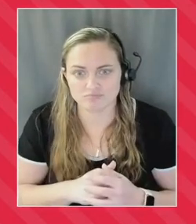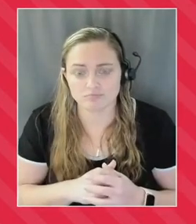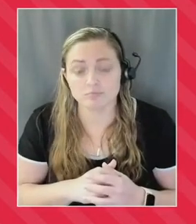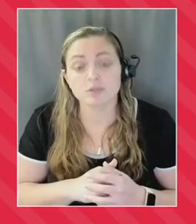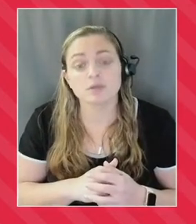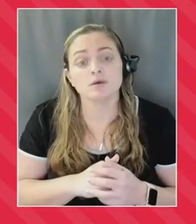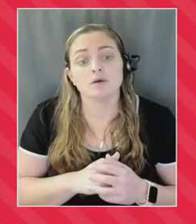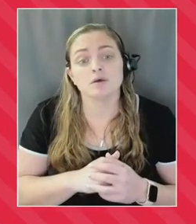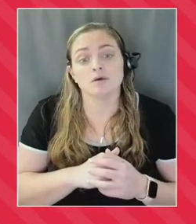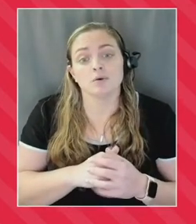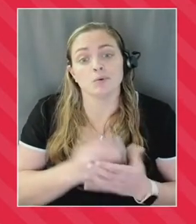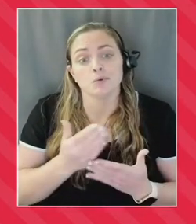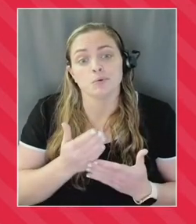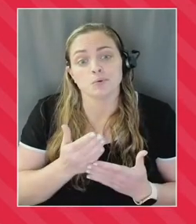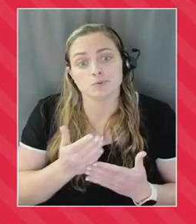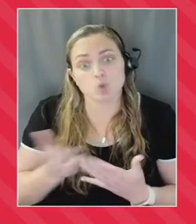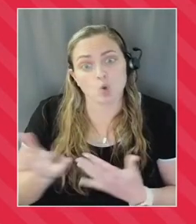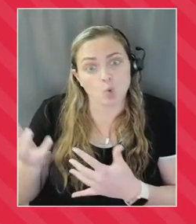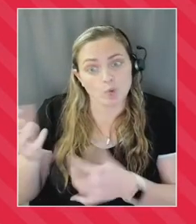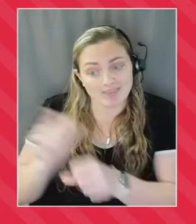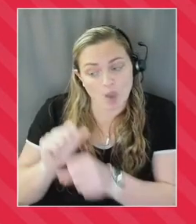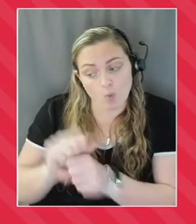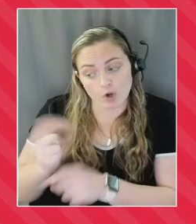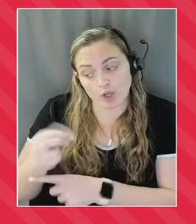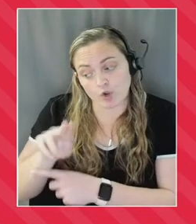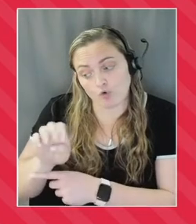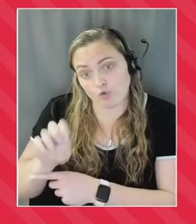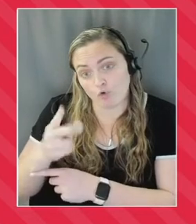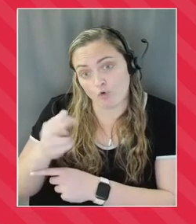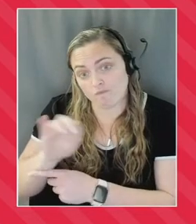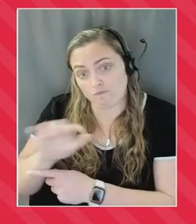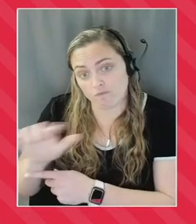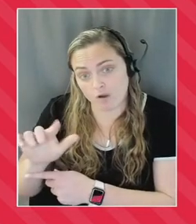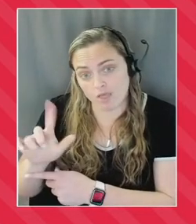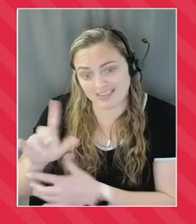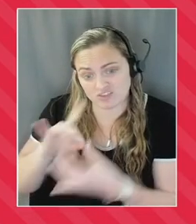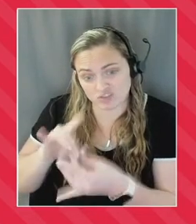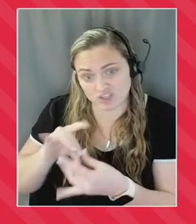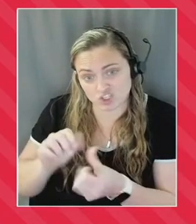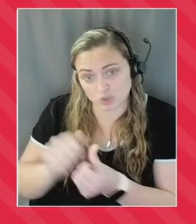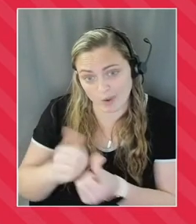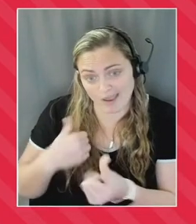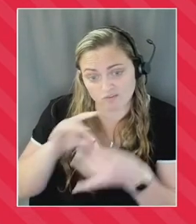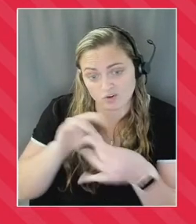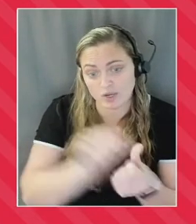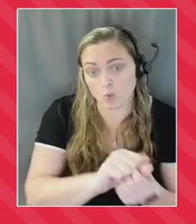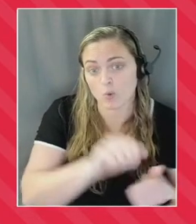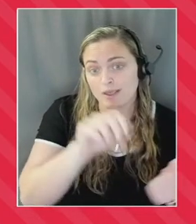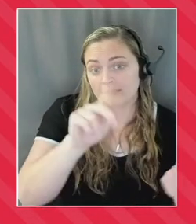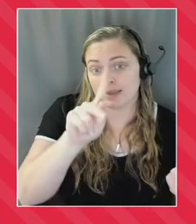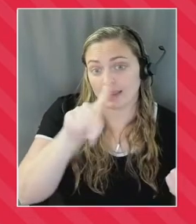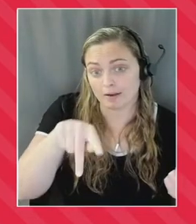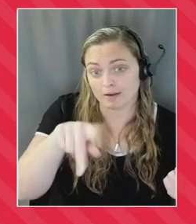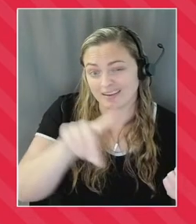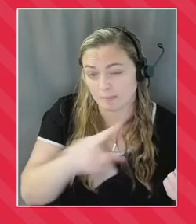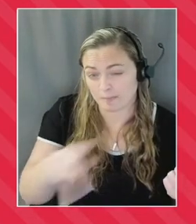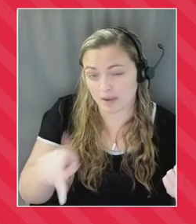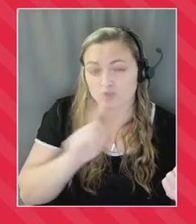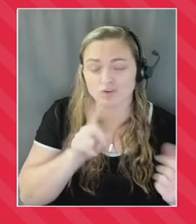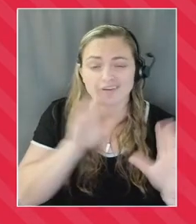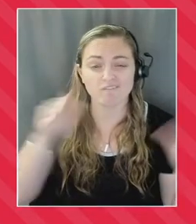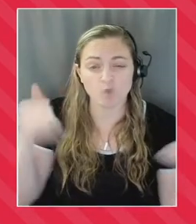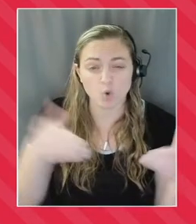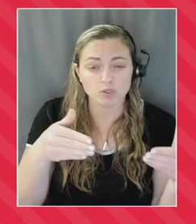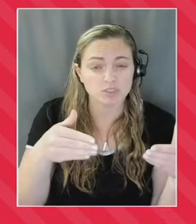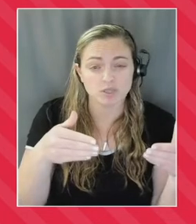at Grove Hall, this sort of a relationship that we're having with Keurig Dr. Pepper to really focus on our merchandising is just